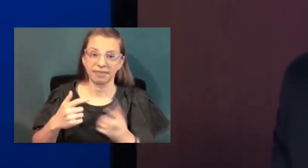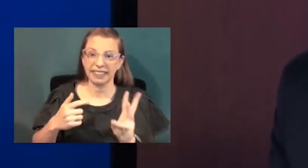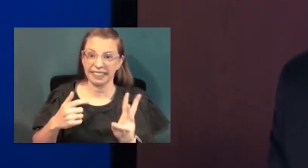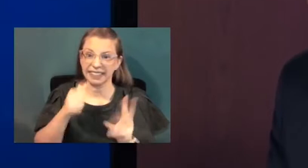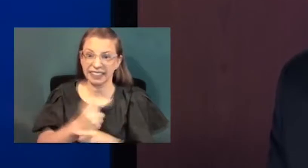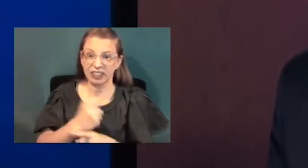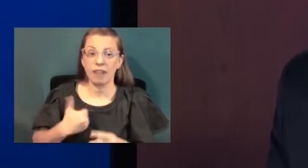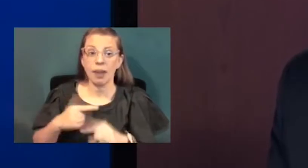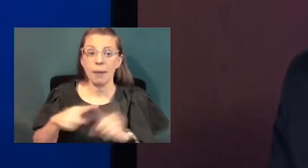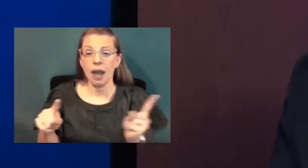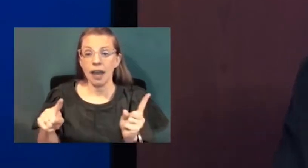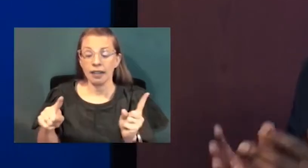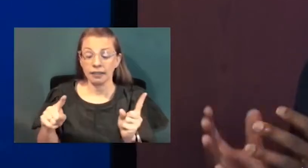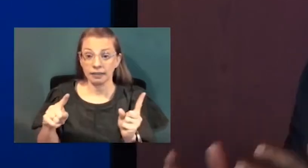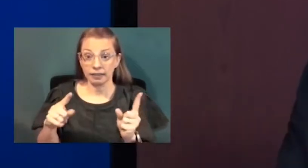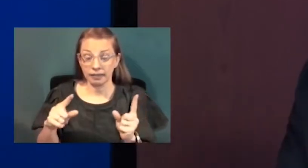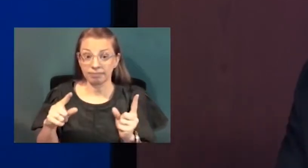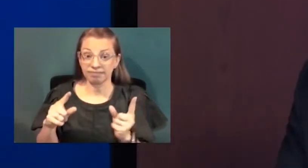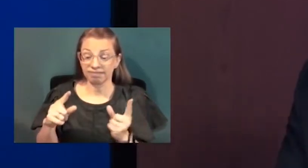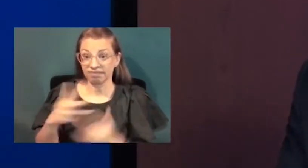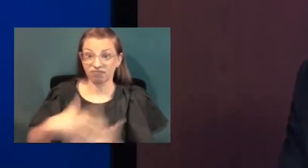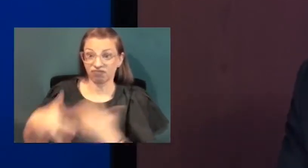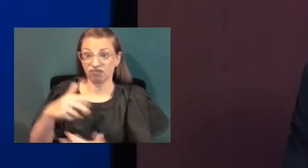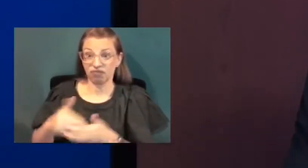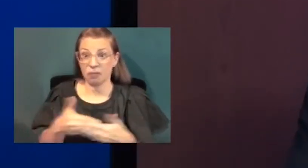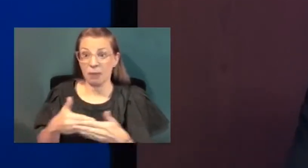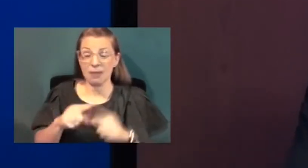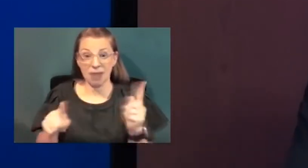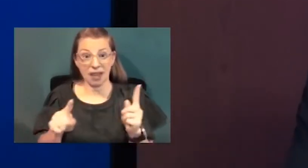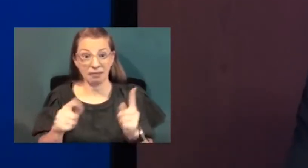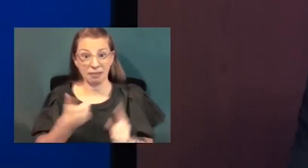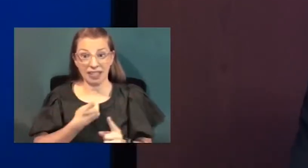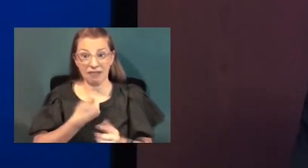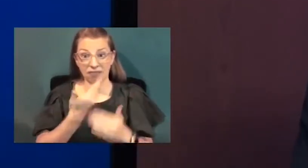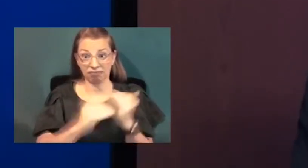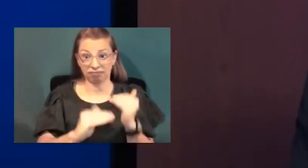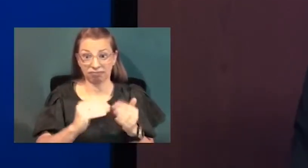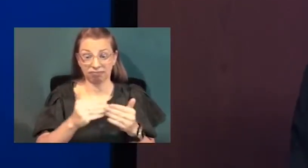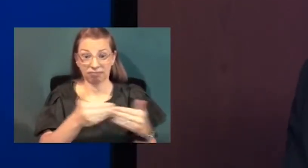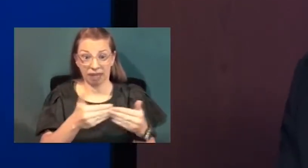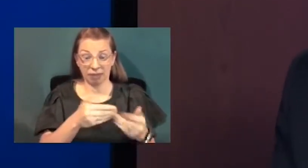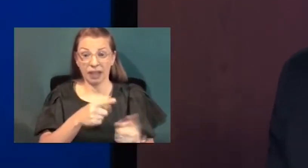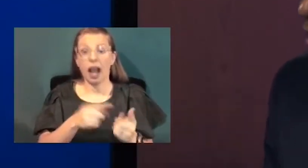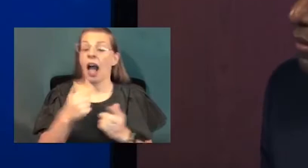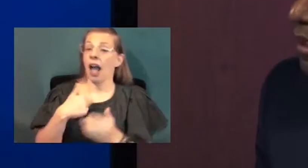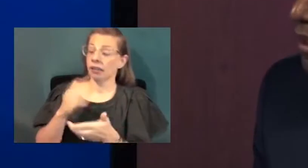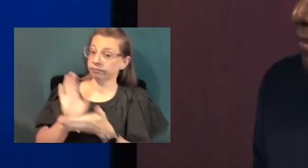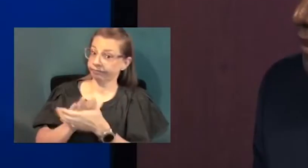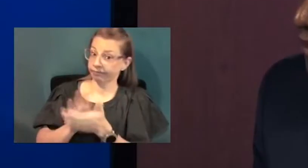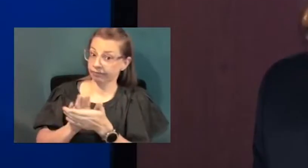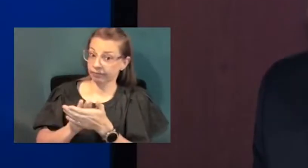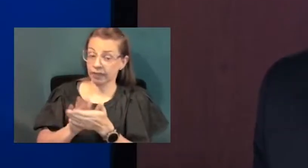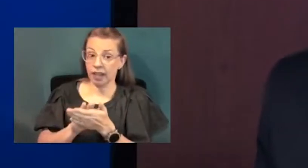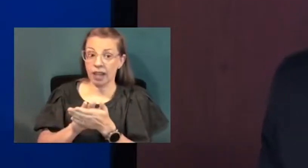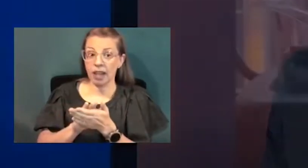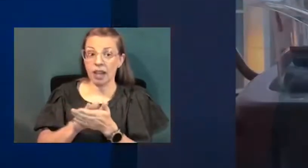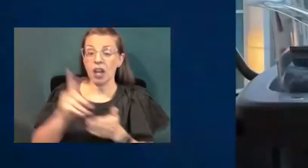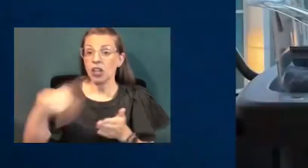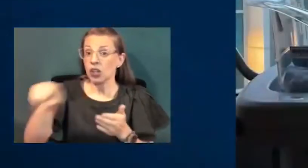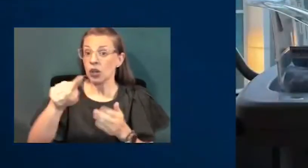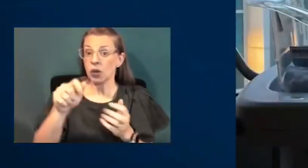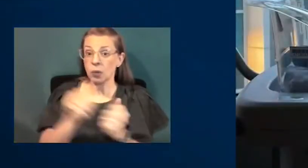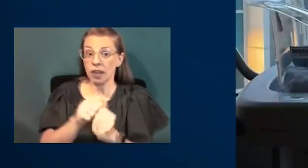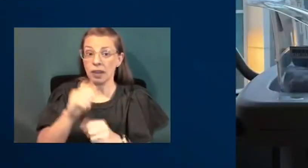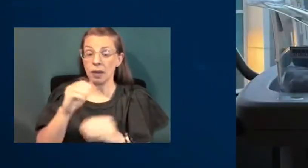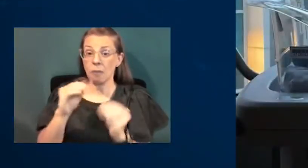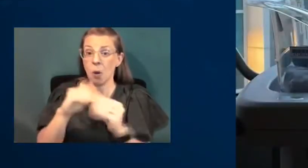one every day. It's a different story, isn't it? It is a very different story. And by the way, I commend all of you with more than one child. Because about 2 months